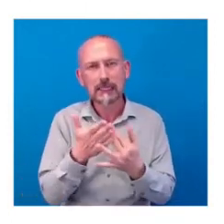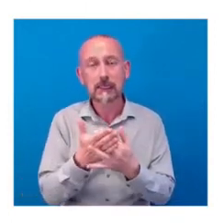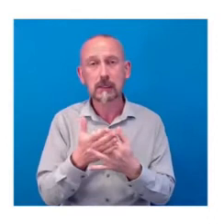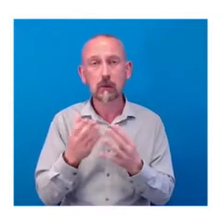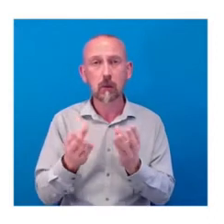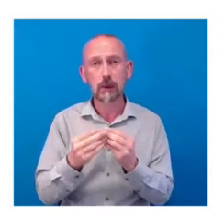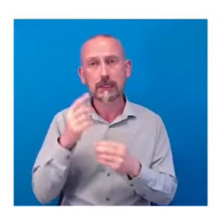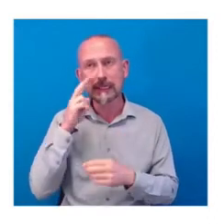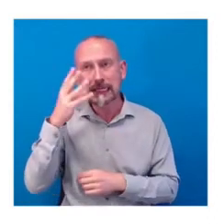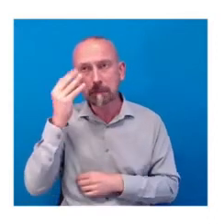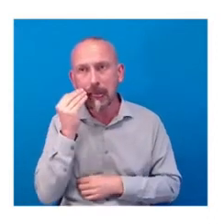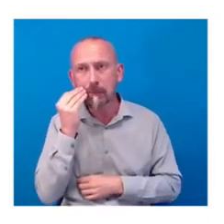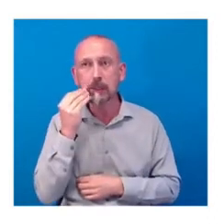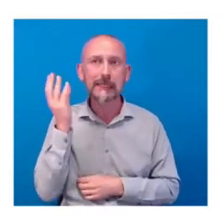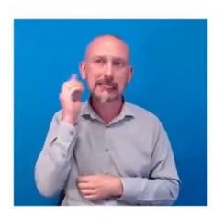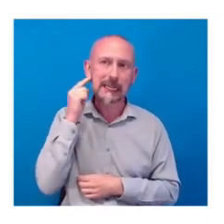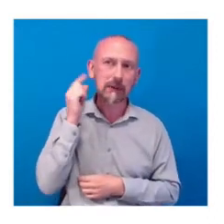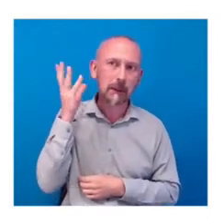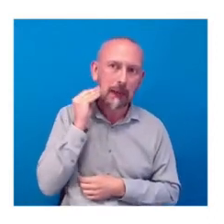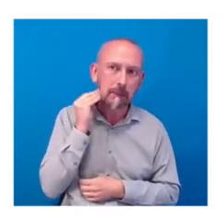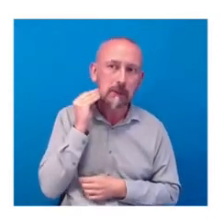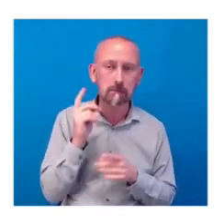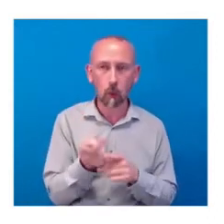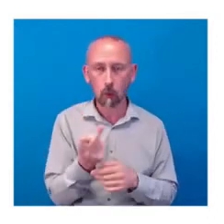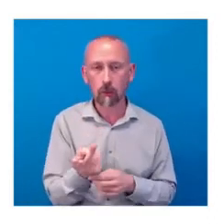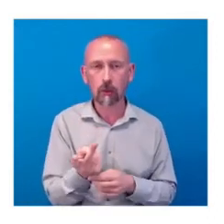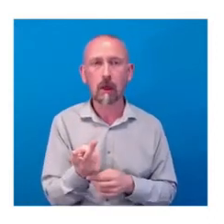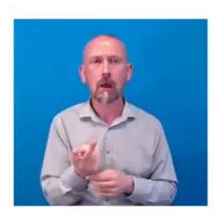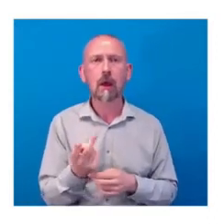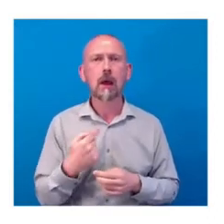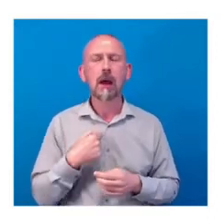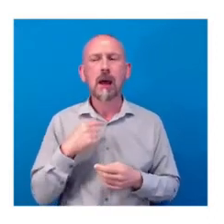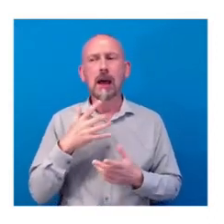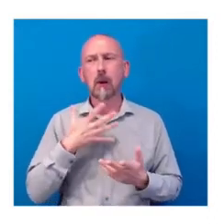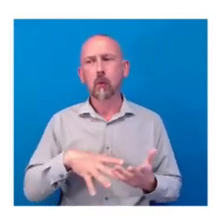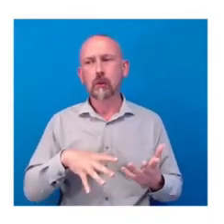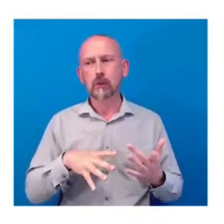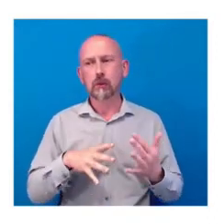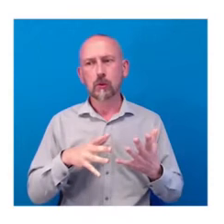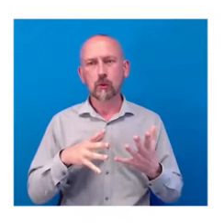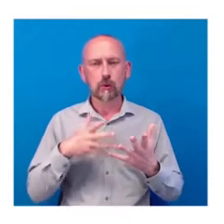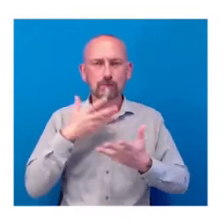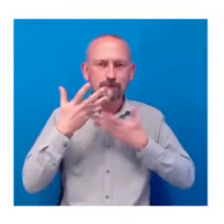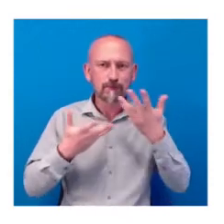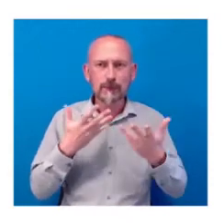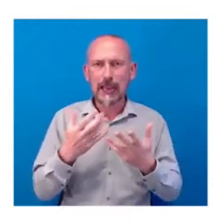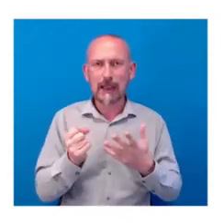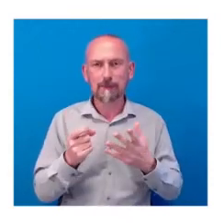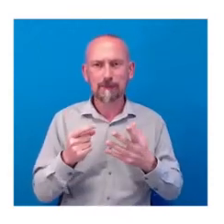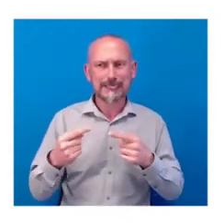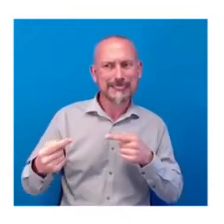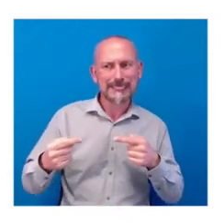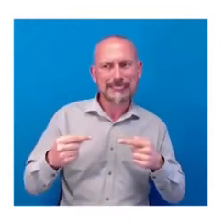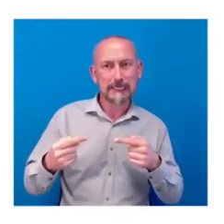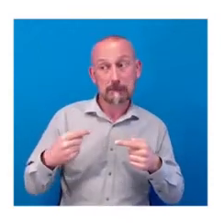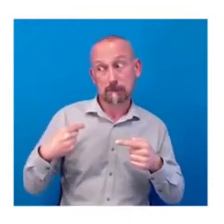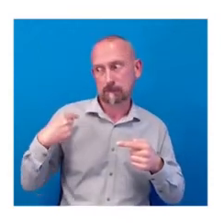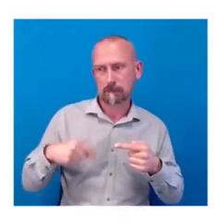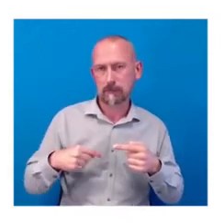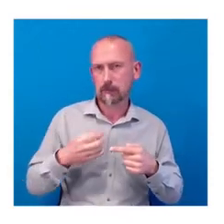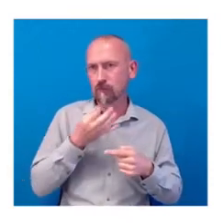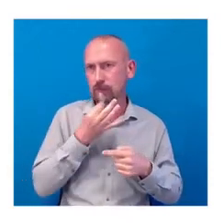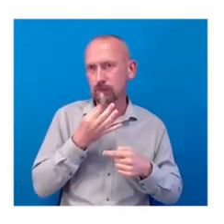and hearing impairment. But I did want to note a real sort of tension we've seen over the last few months, which I think others have alluded to,